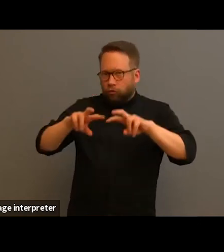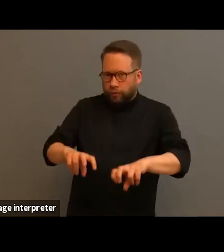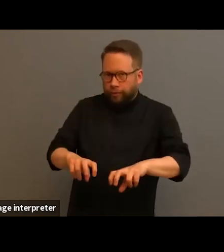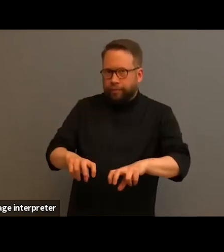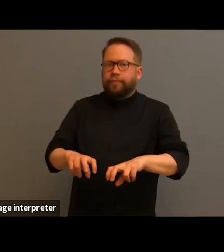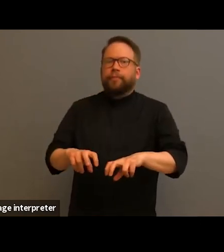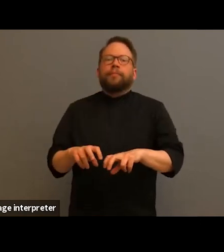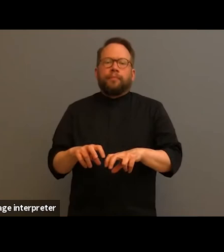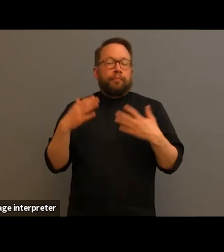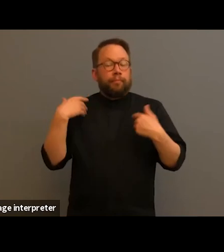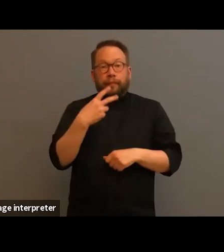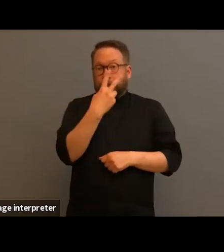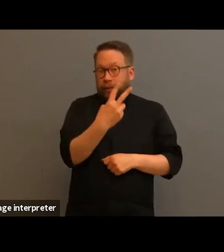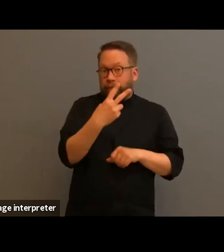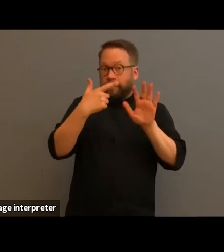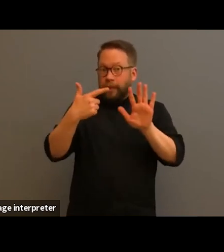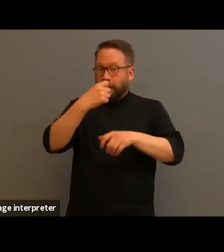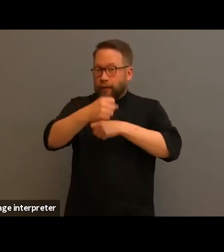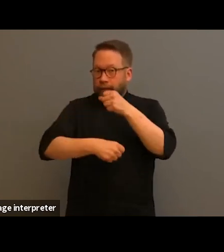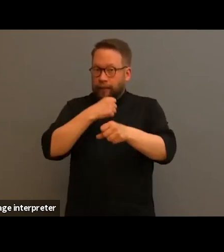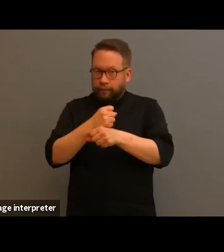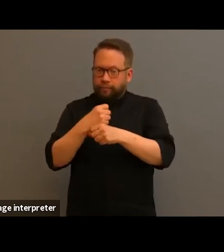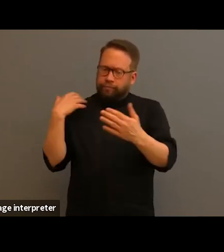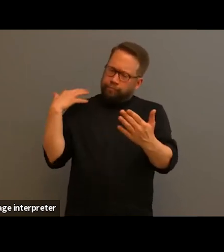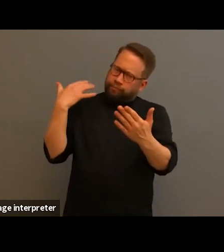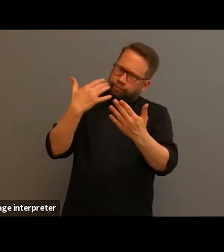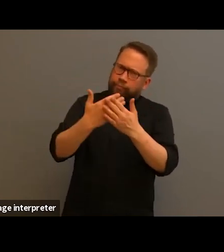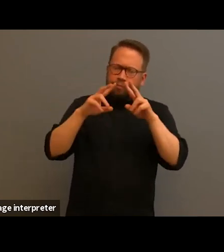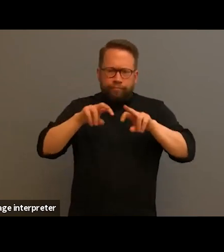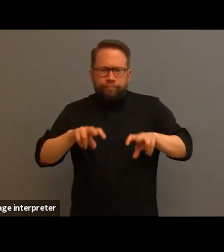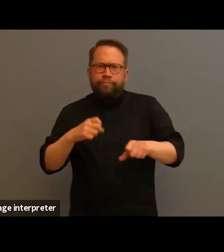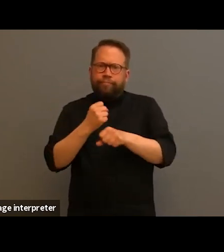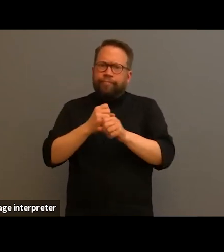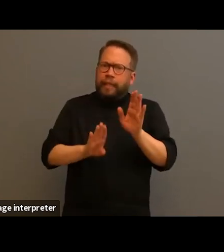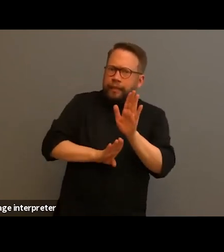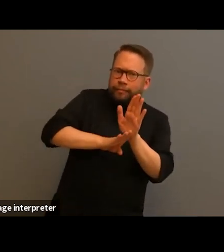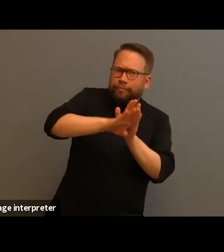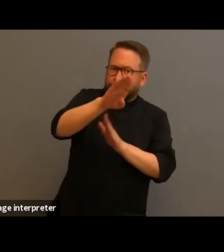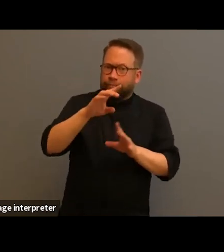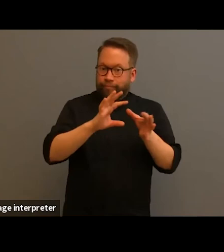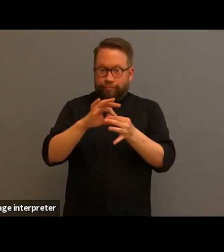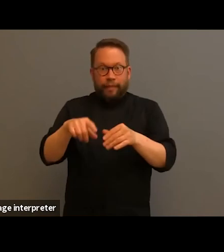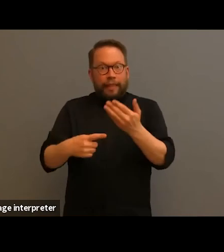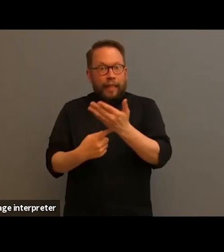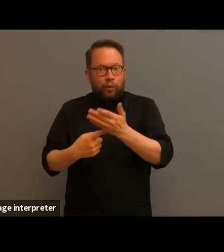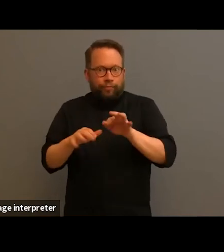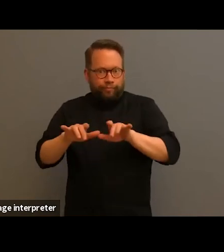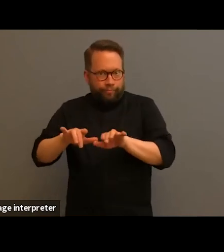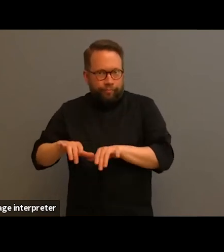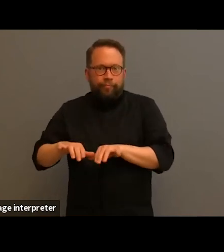and system development, information security, and assistive technology. I'm born visually impaired,